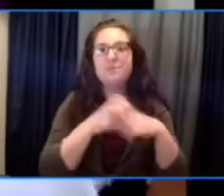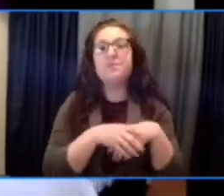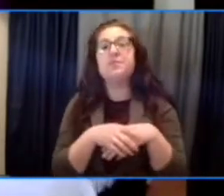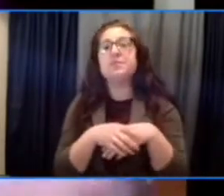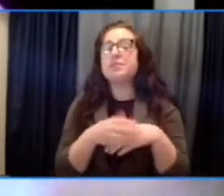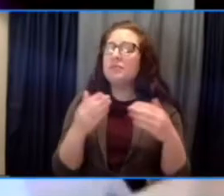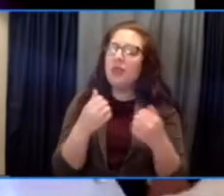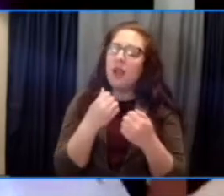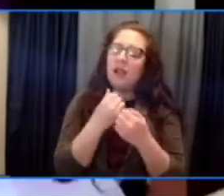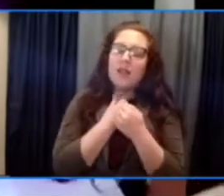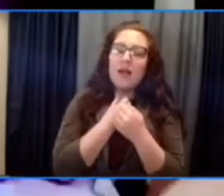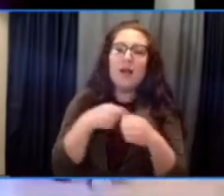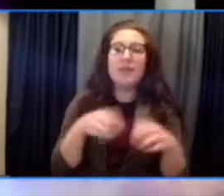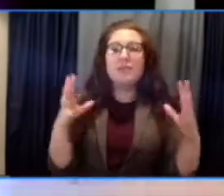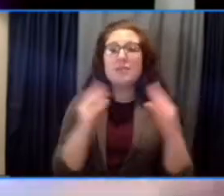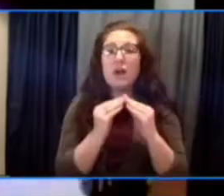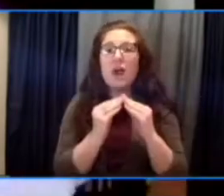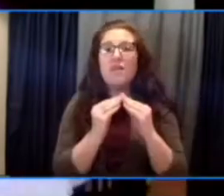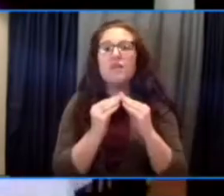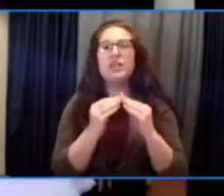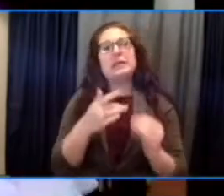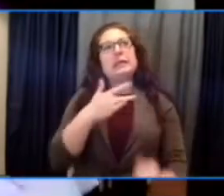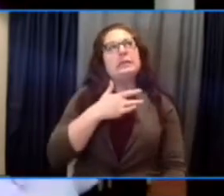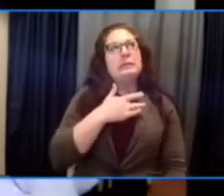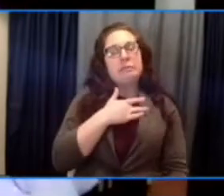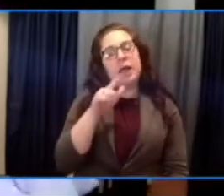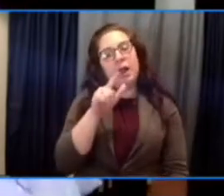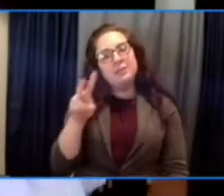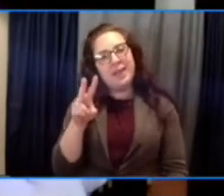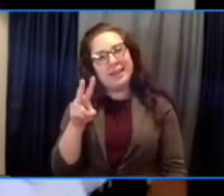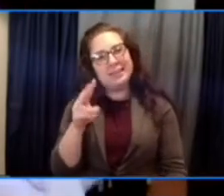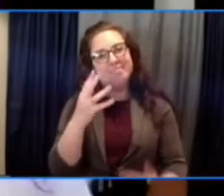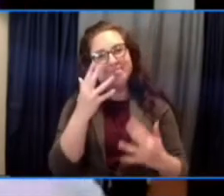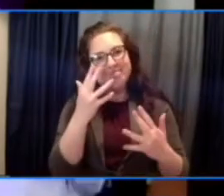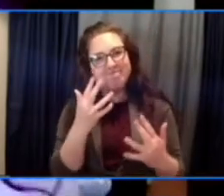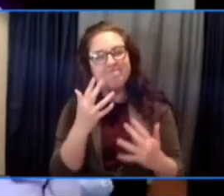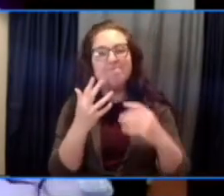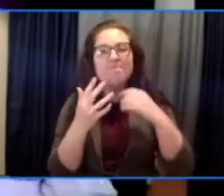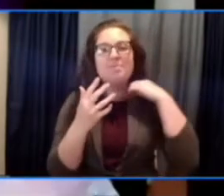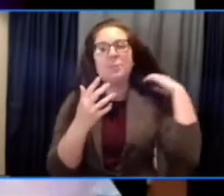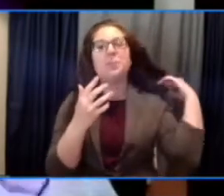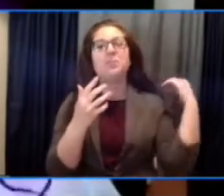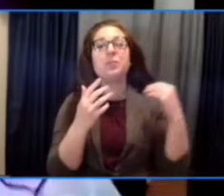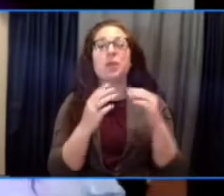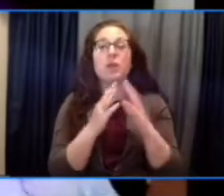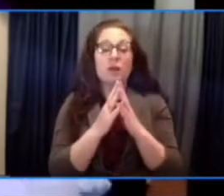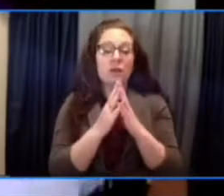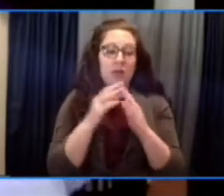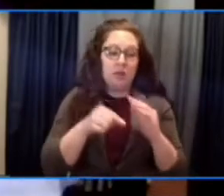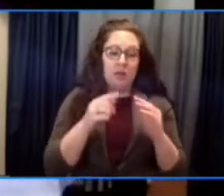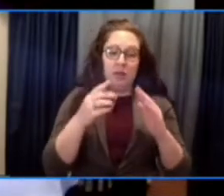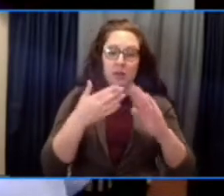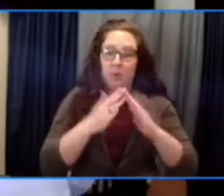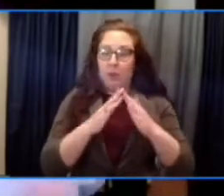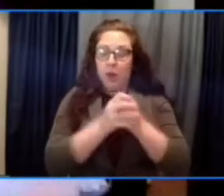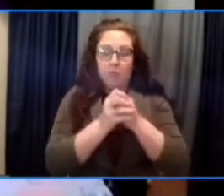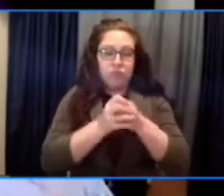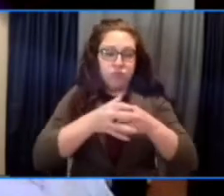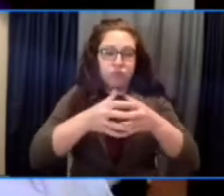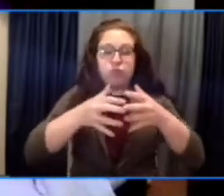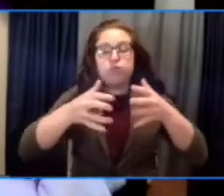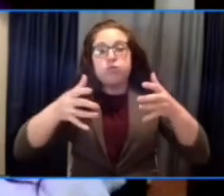you in Vegas, usually, in our community that really just keeps building and dreaming with us.